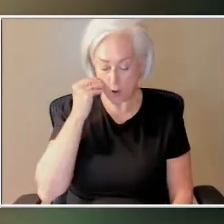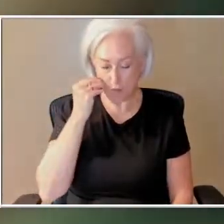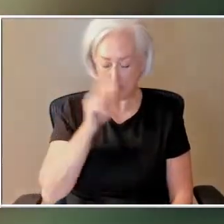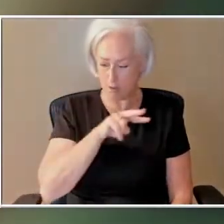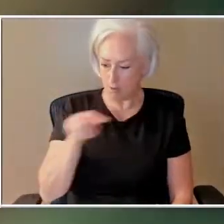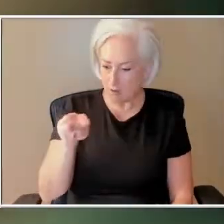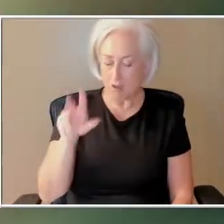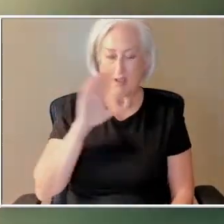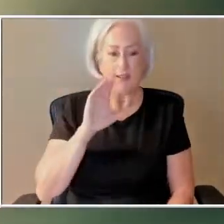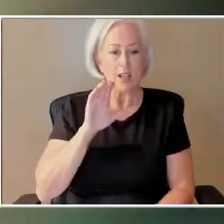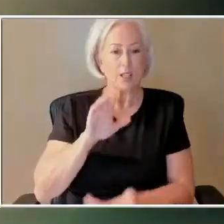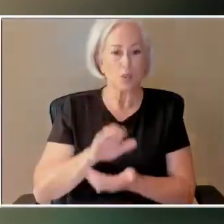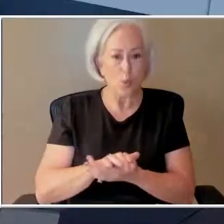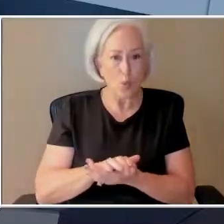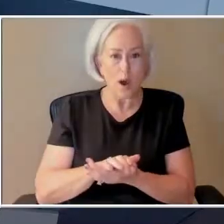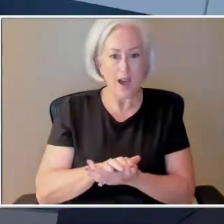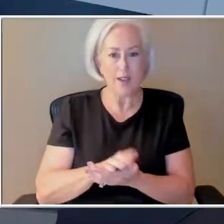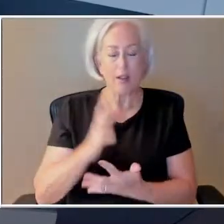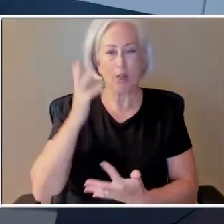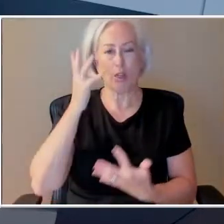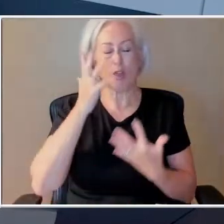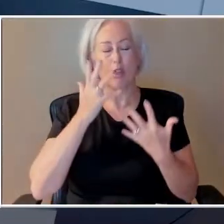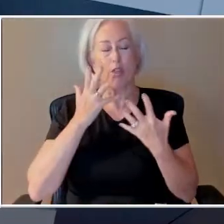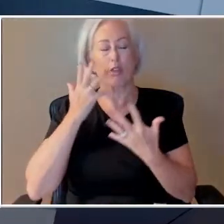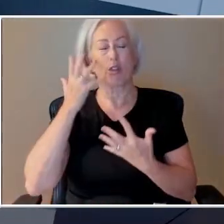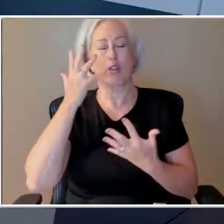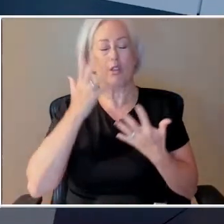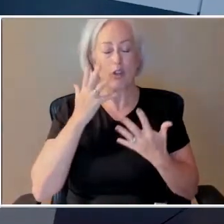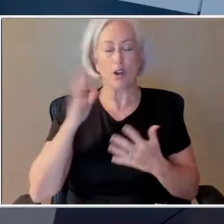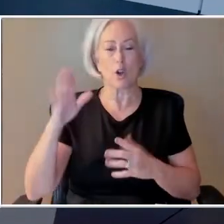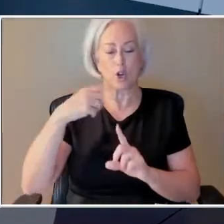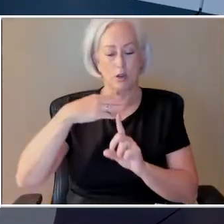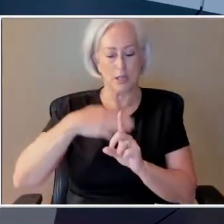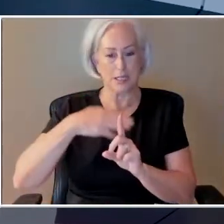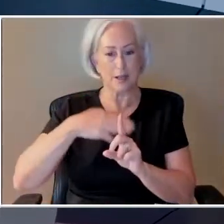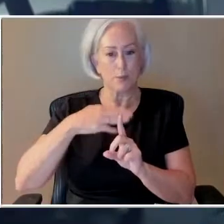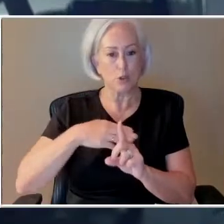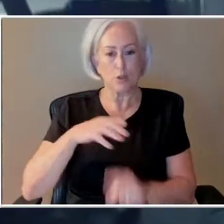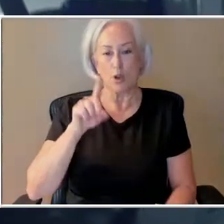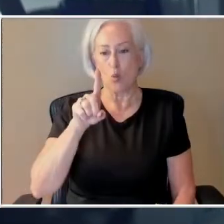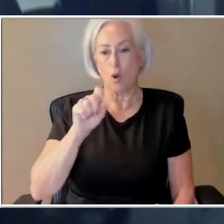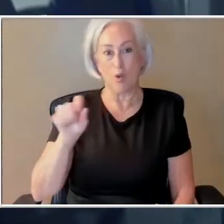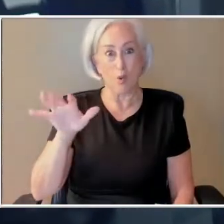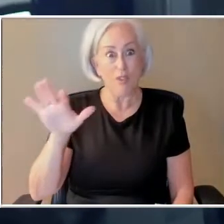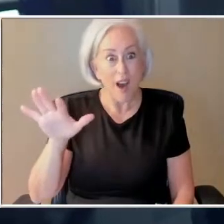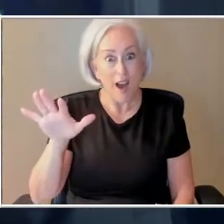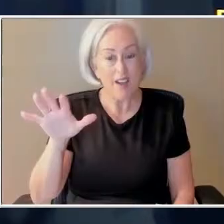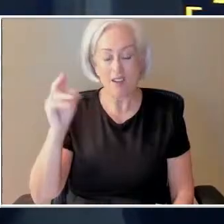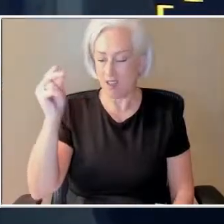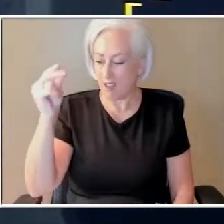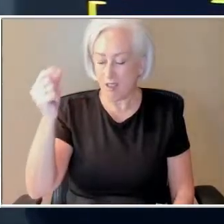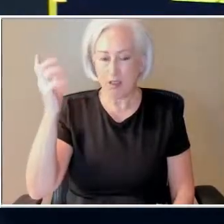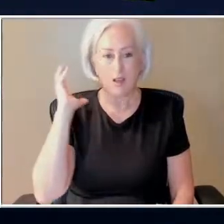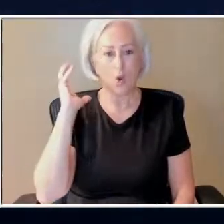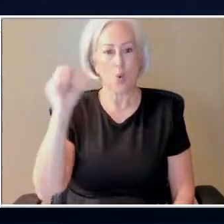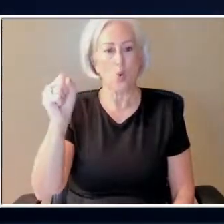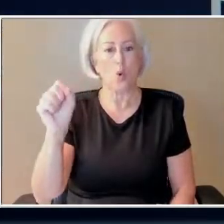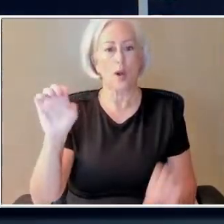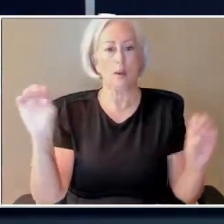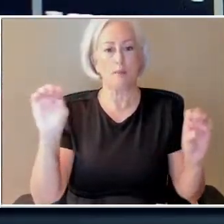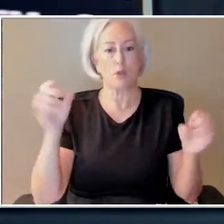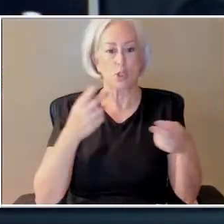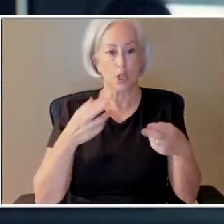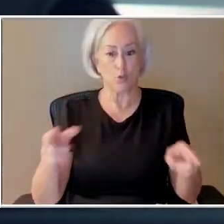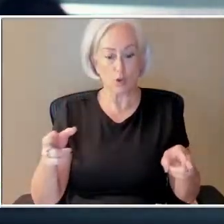of 103.5. He immediately took her to the emergency department. Doctors ran tests. Her blood pressure